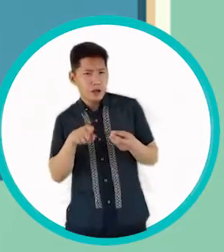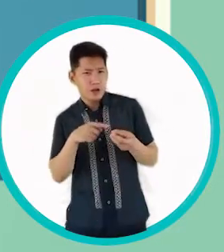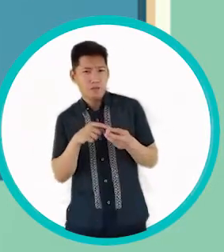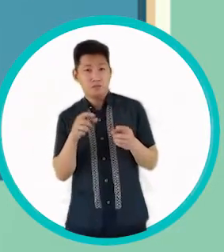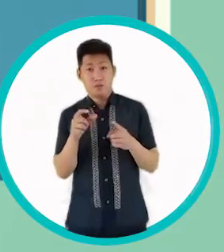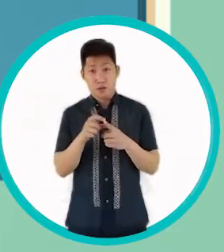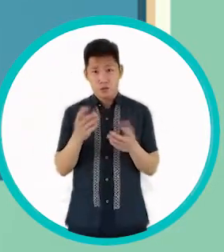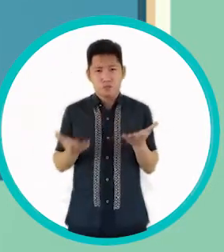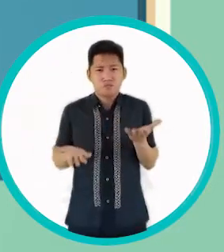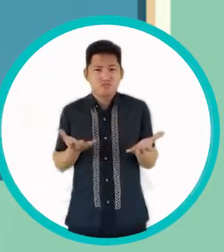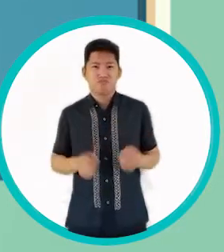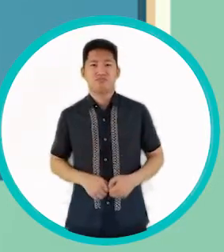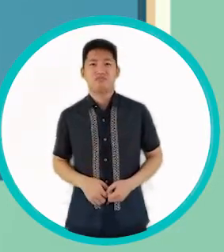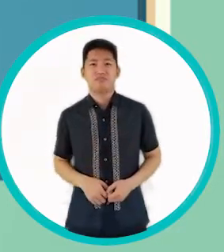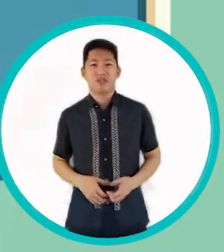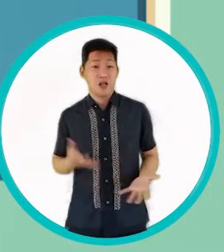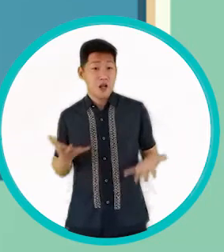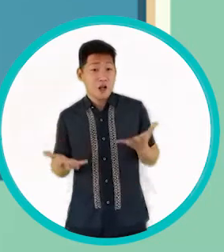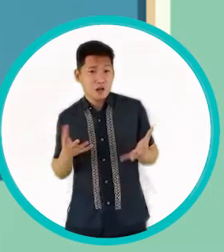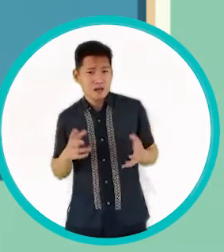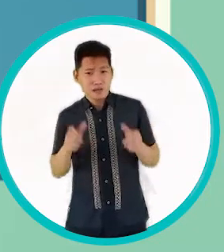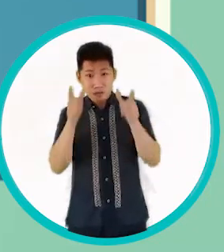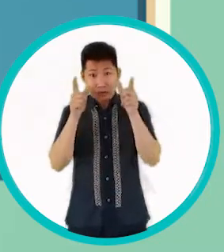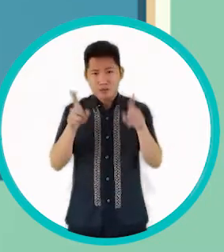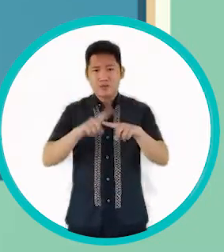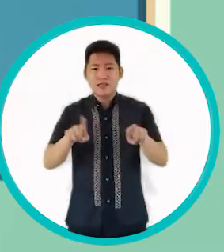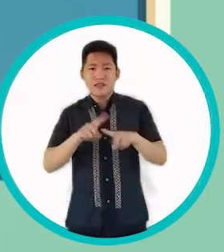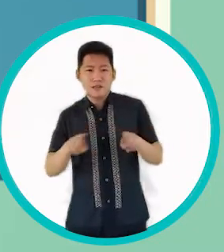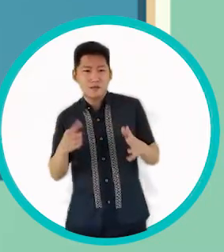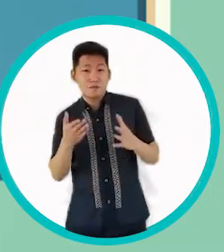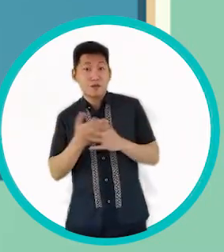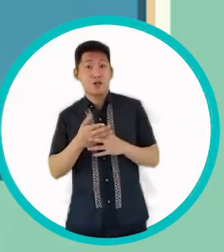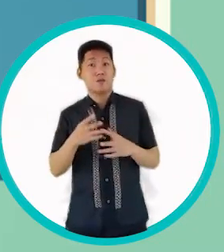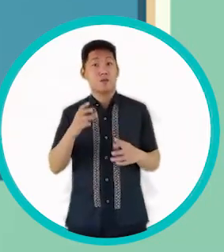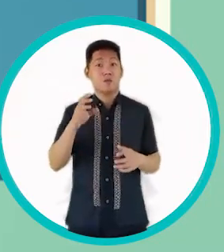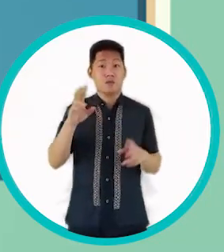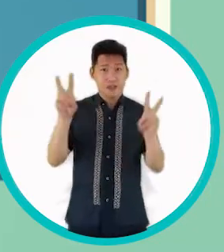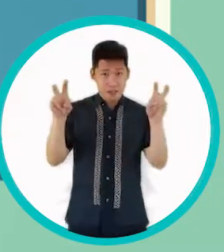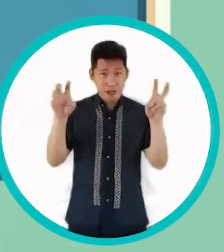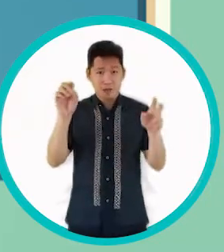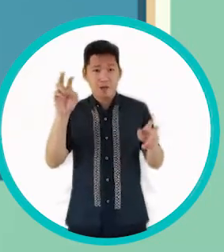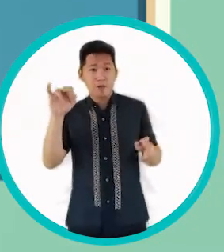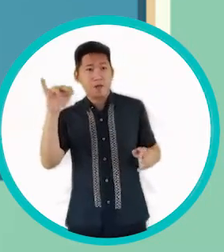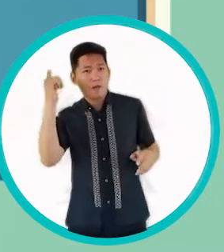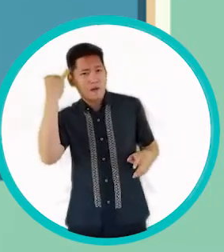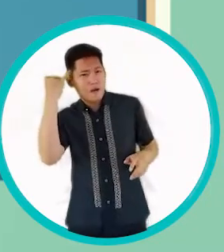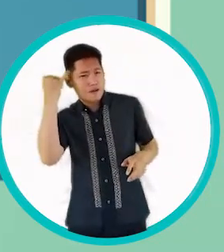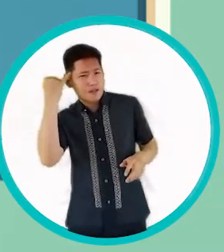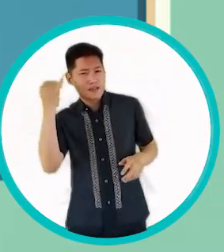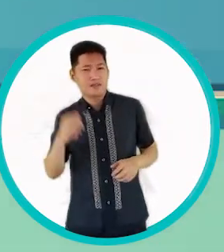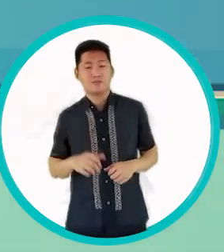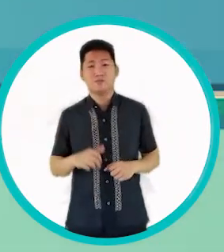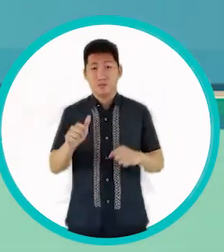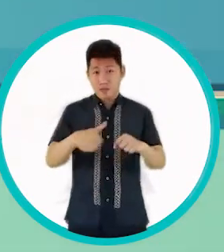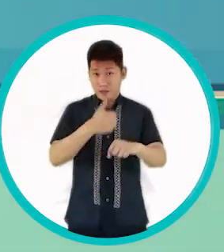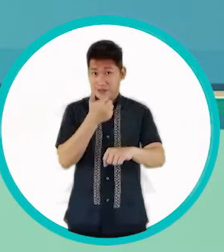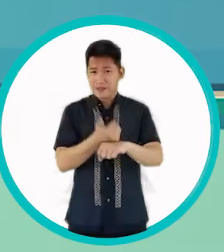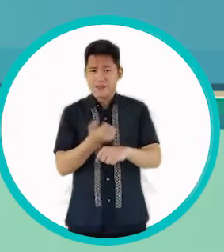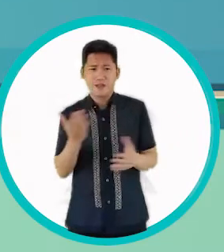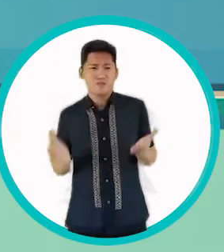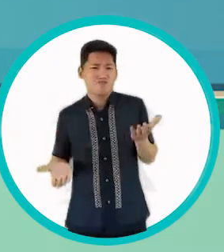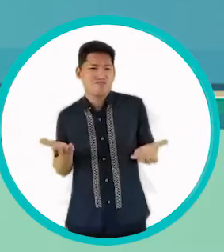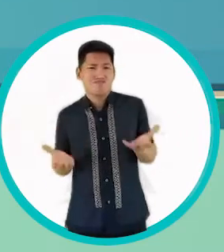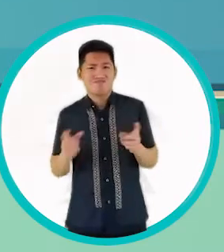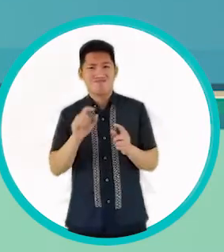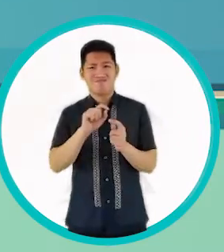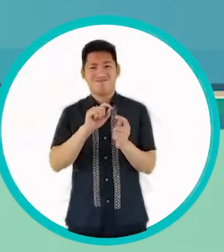word contrast? Contrast is looking at the differences between subjects or ideas. To